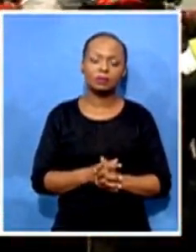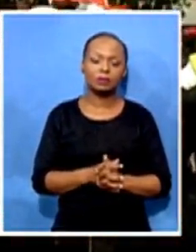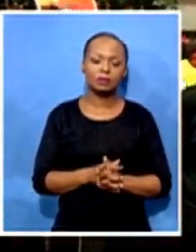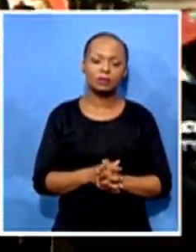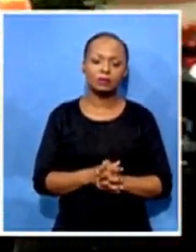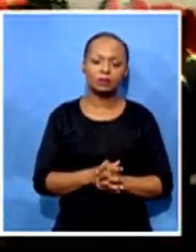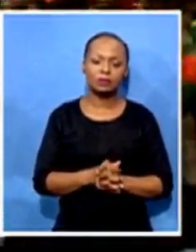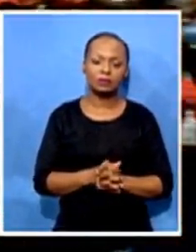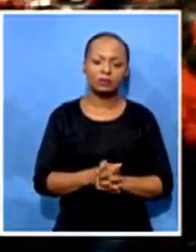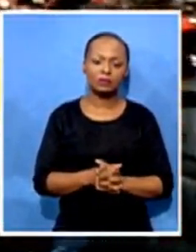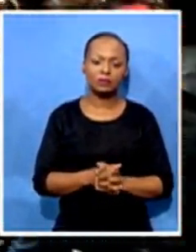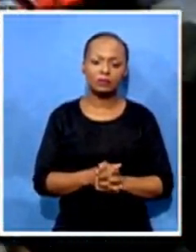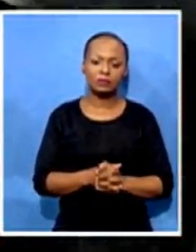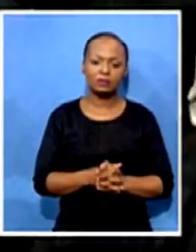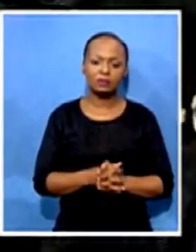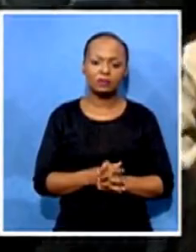exactly.